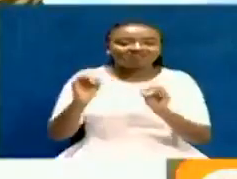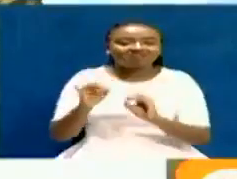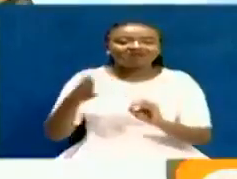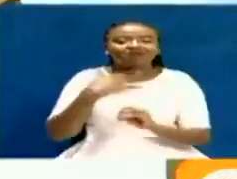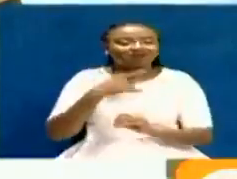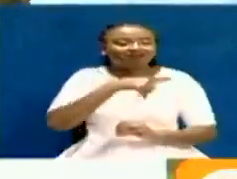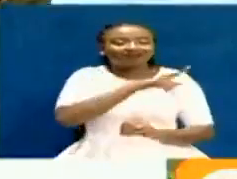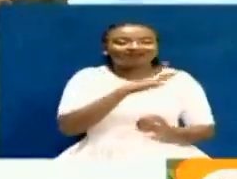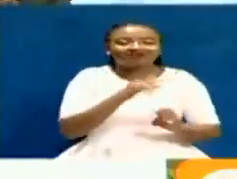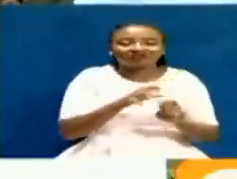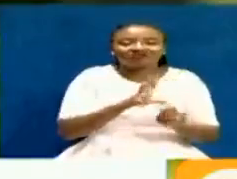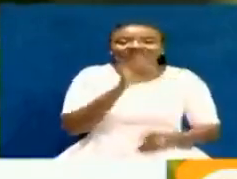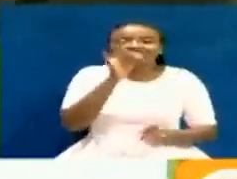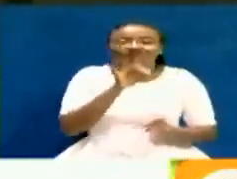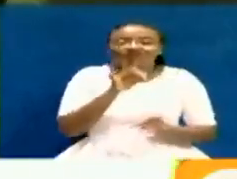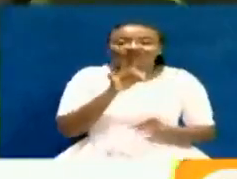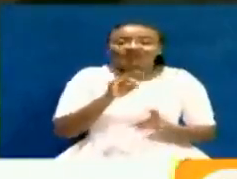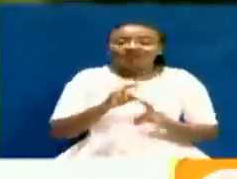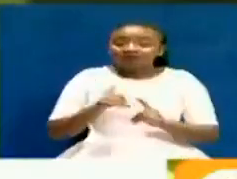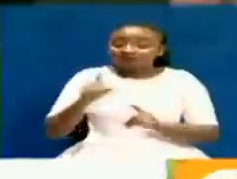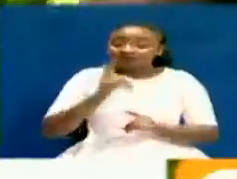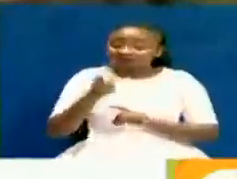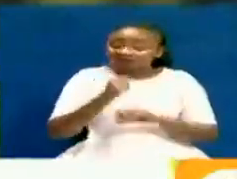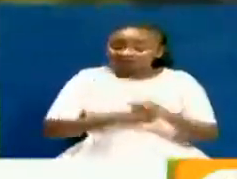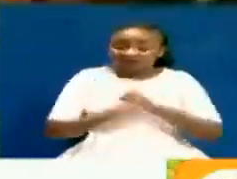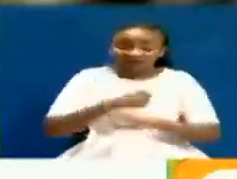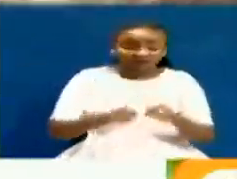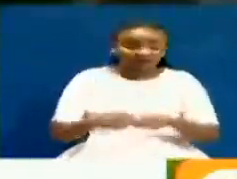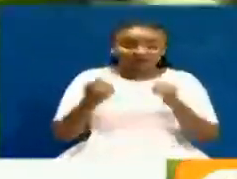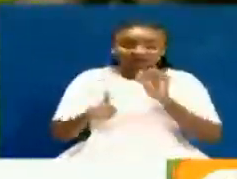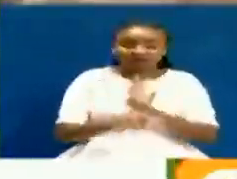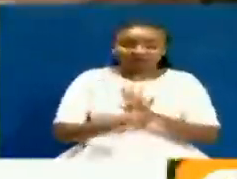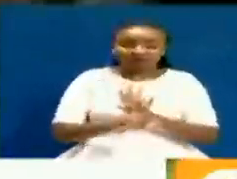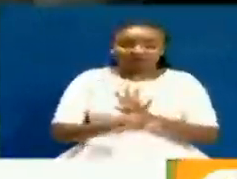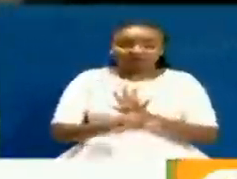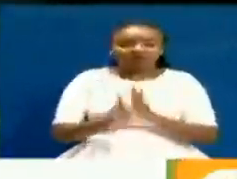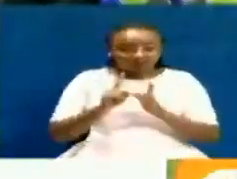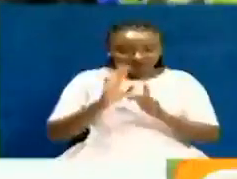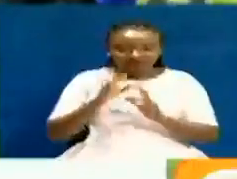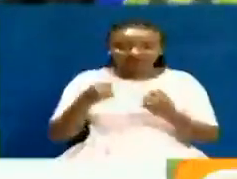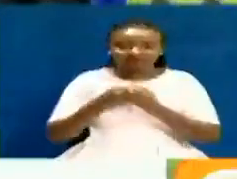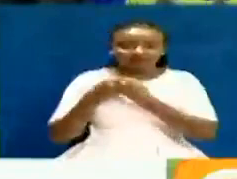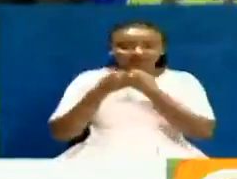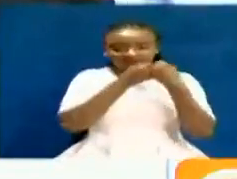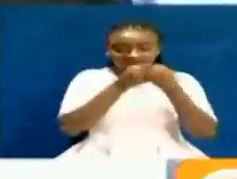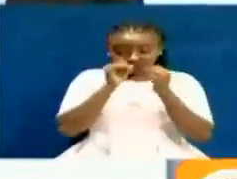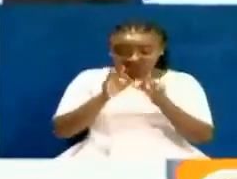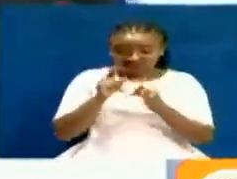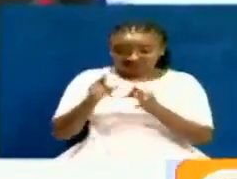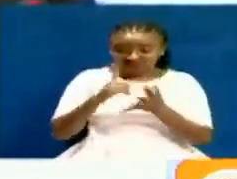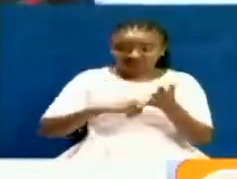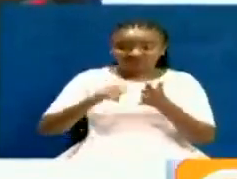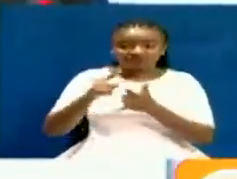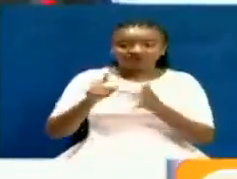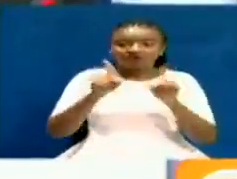term as illegal. They have now vowed to challenge the action should the management proceed with the proposal. They further criticize the agency